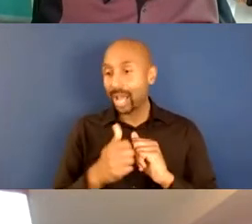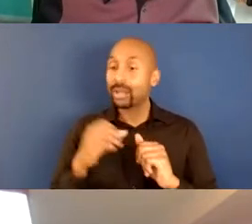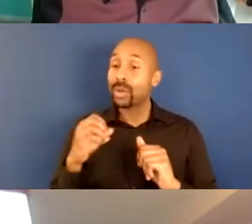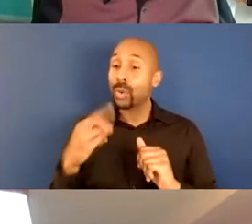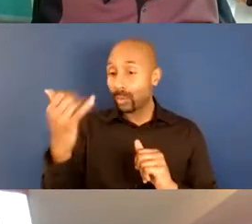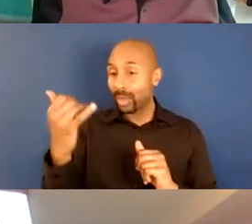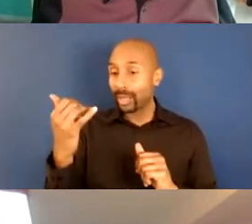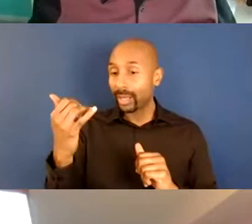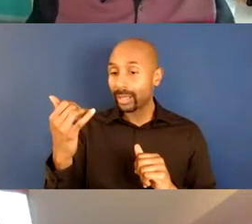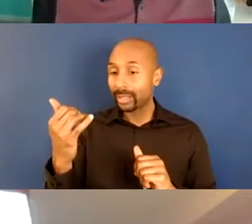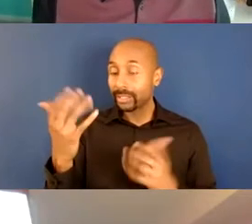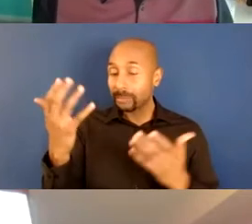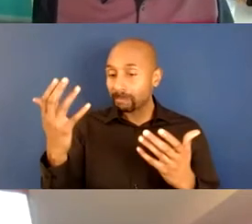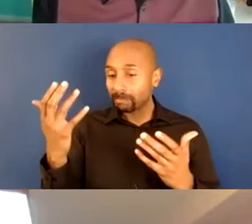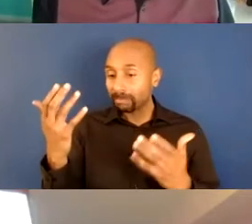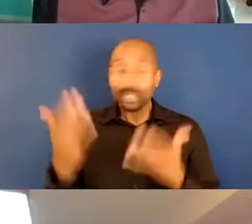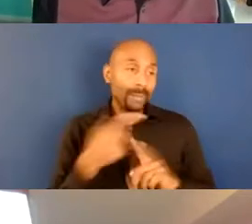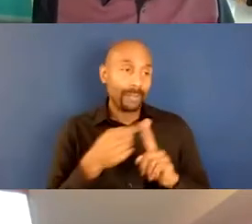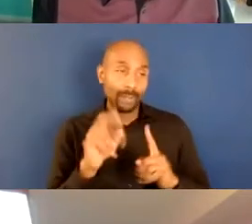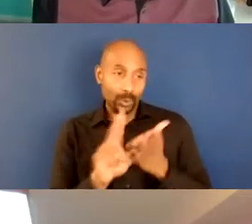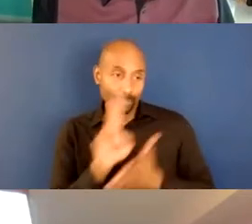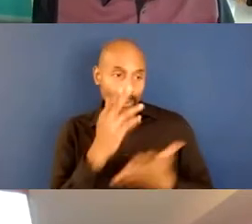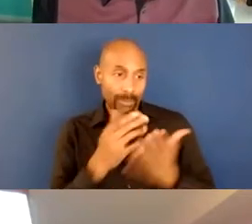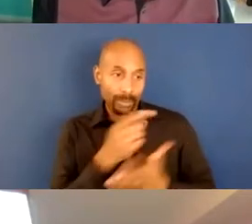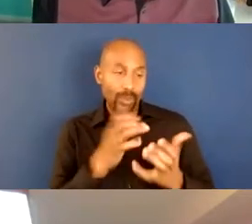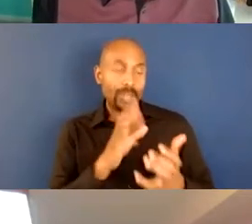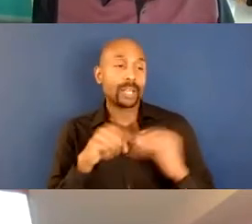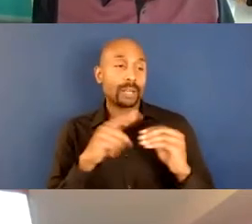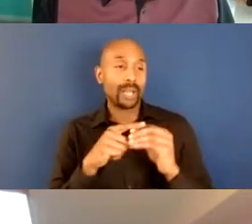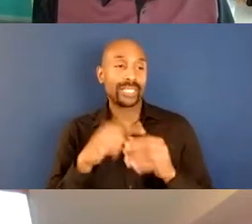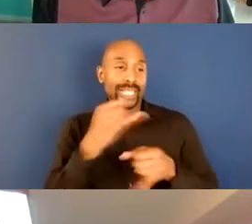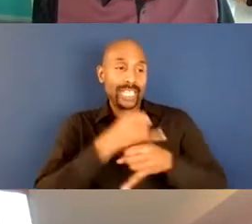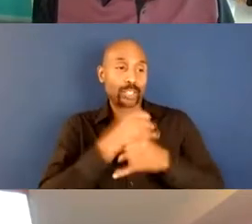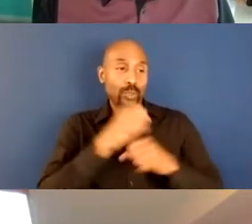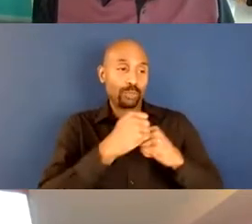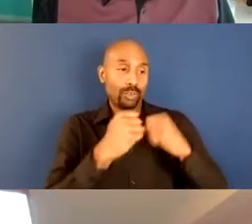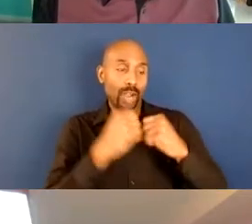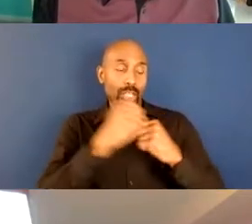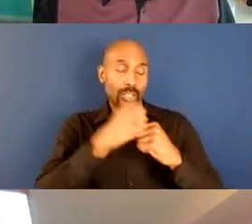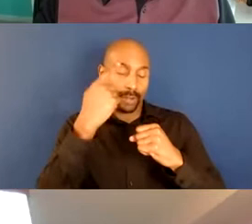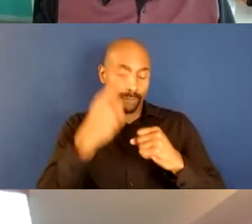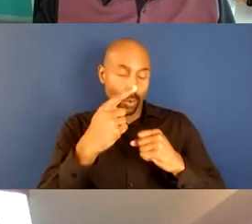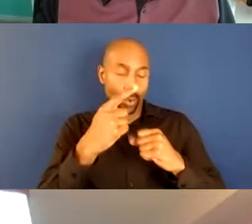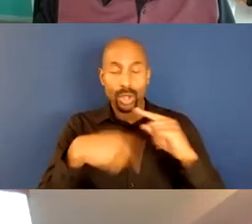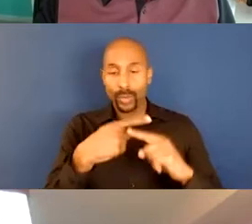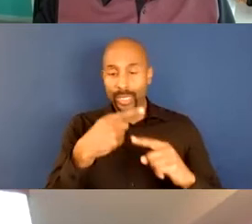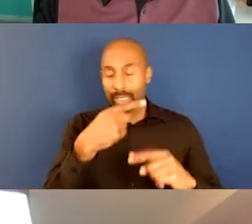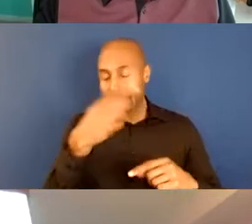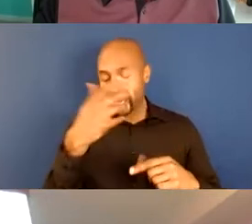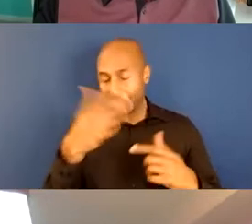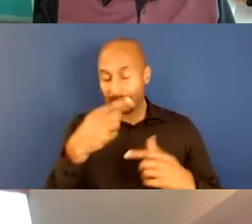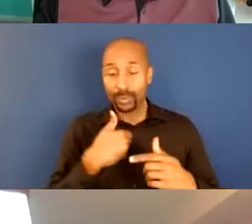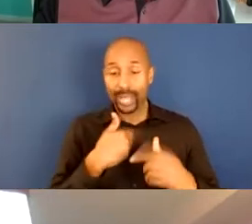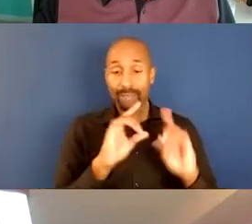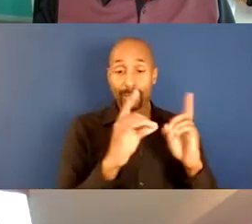else might want to talk about this from the university, about the institutional structuring of when you have